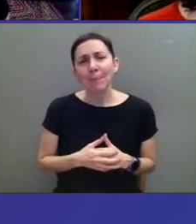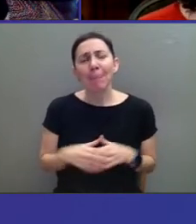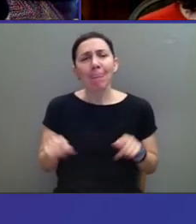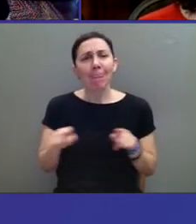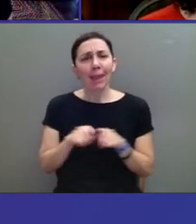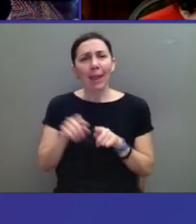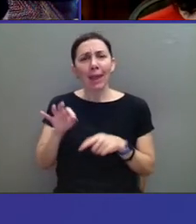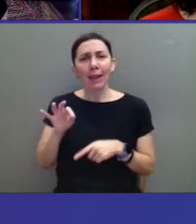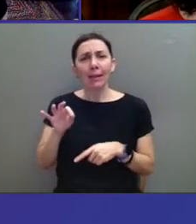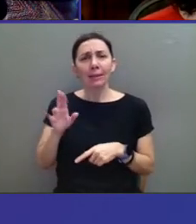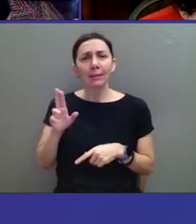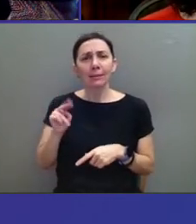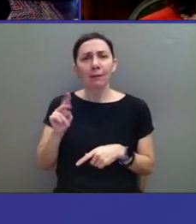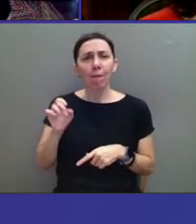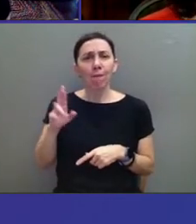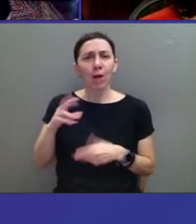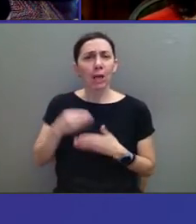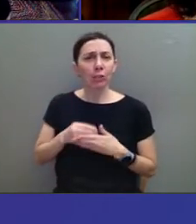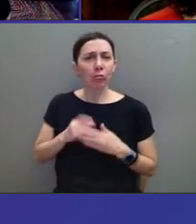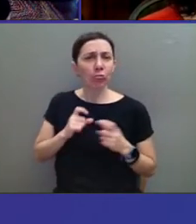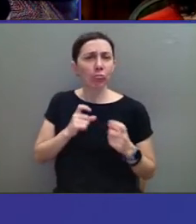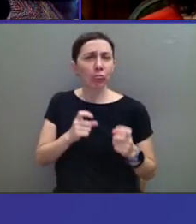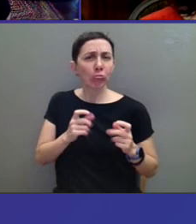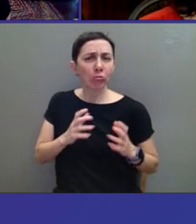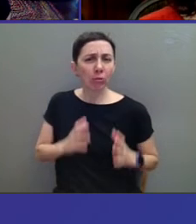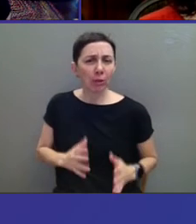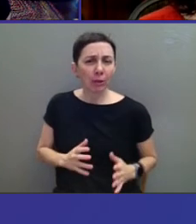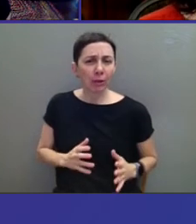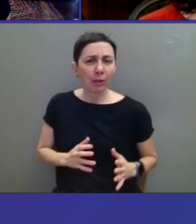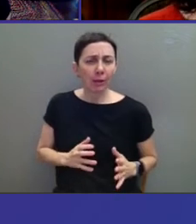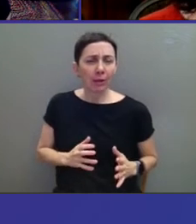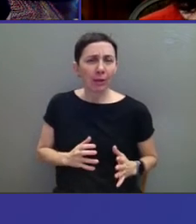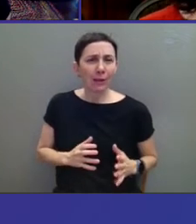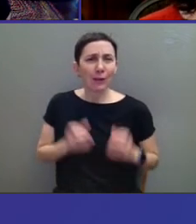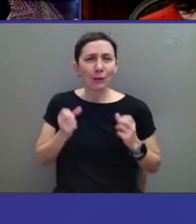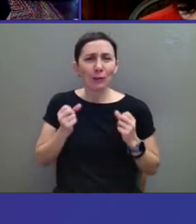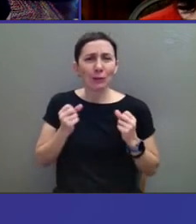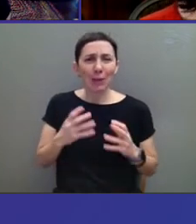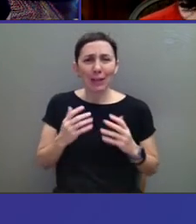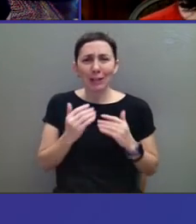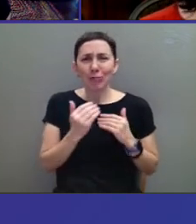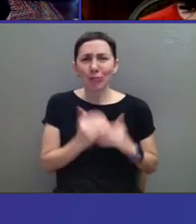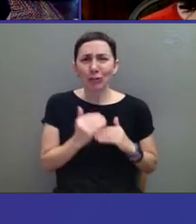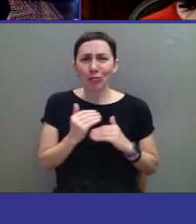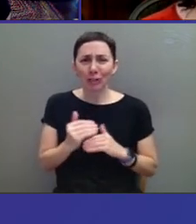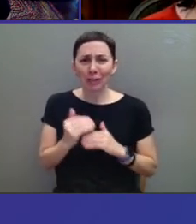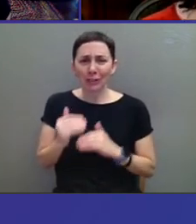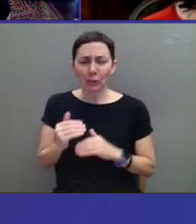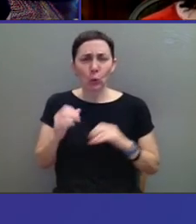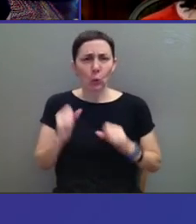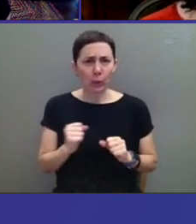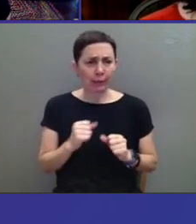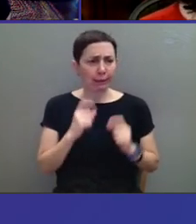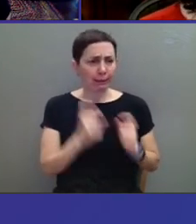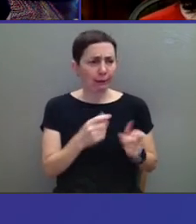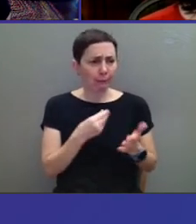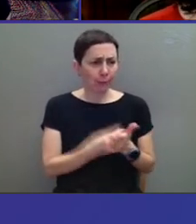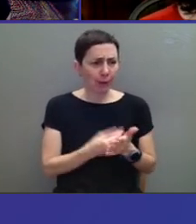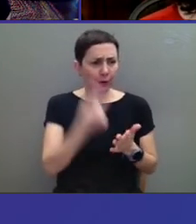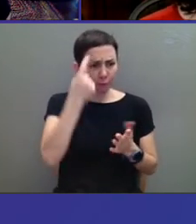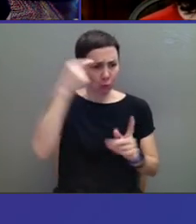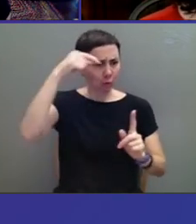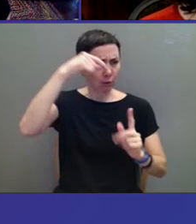there are so many parameters that you can fund within. It's set up so that you can only, focus